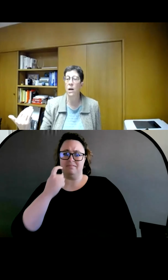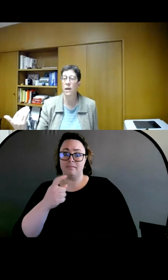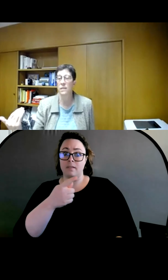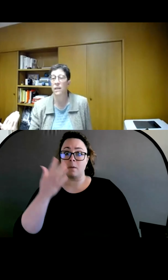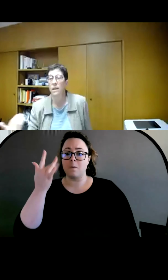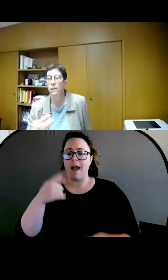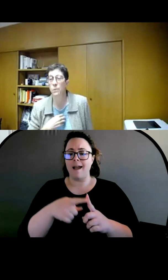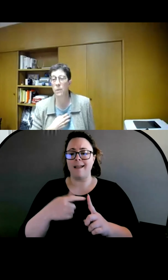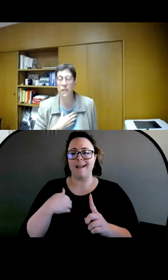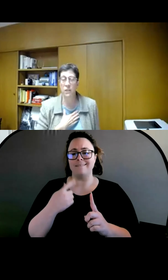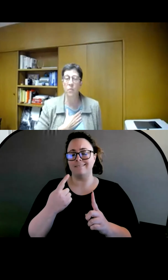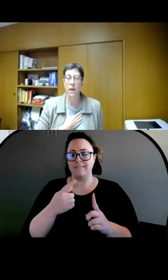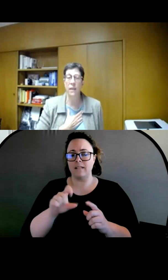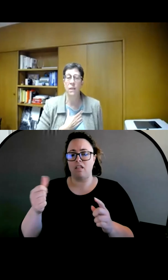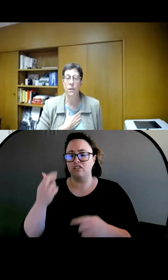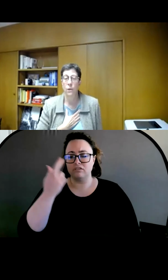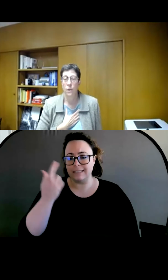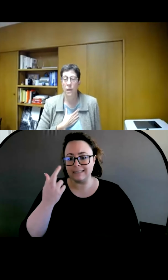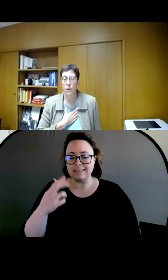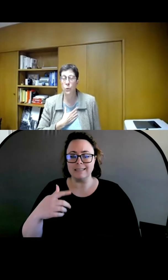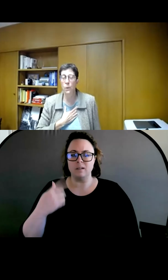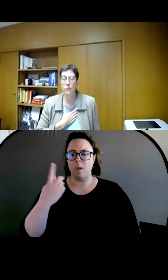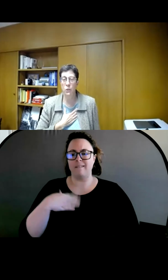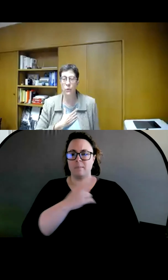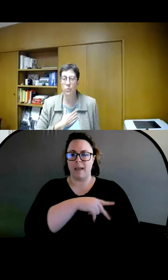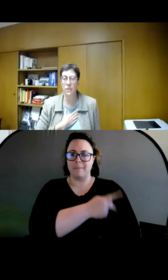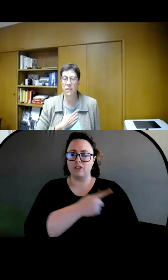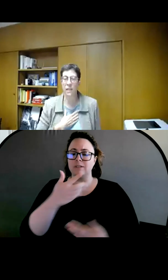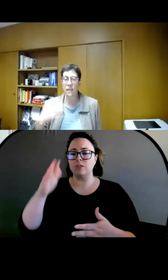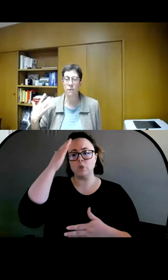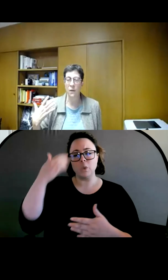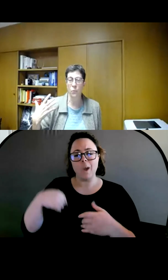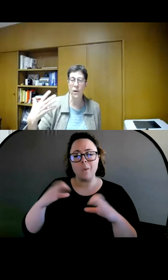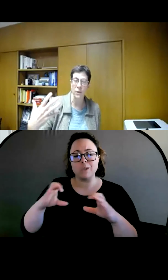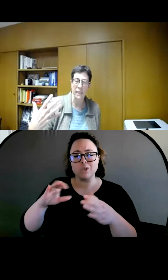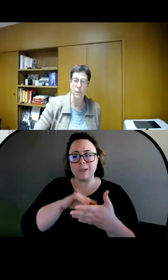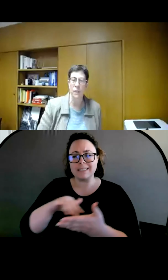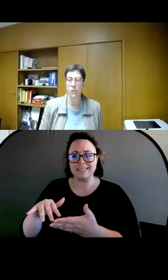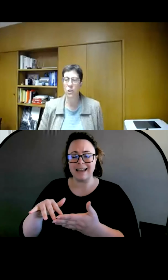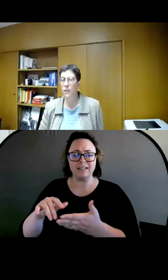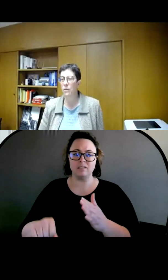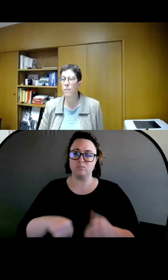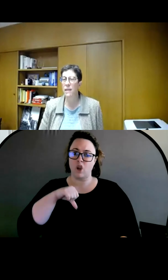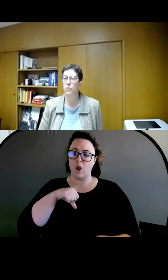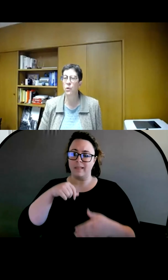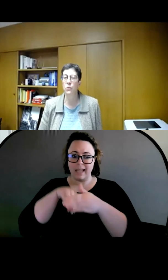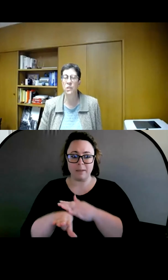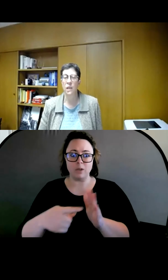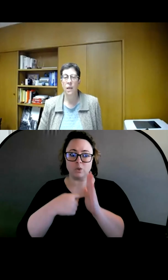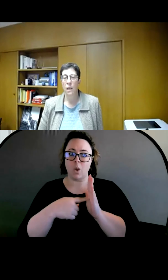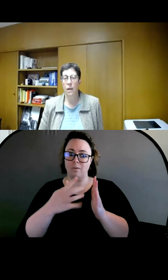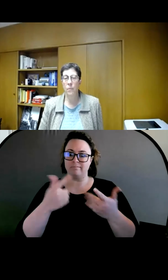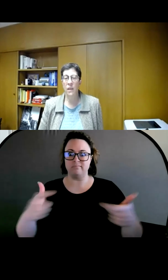benign cause. This was a patient of mine who knew I was doing a bruising study and very proudly came in to show me her massive